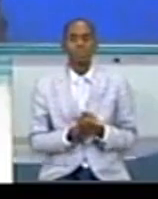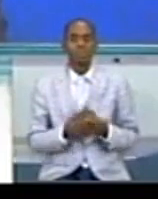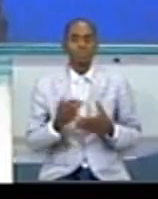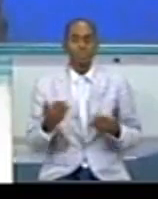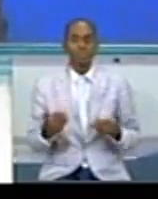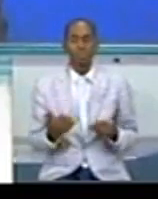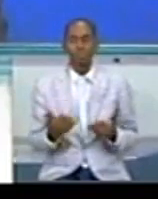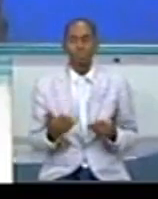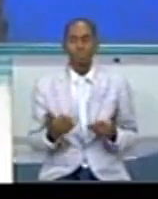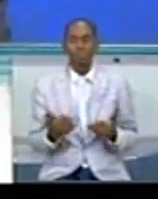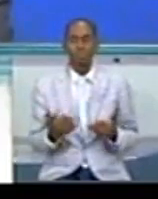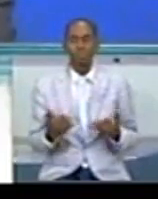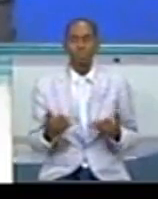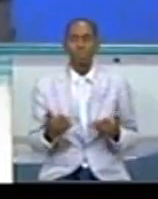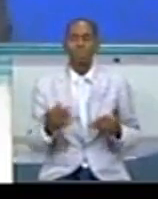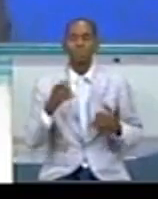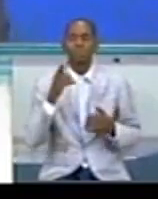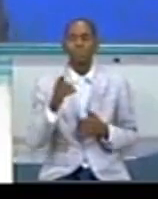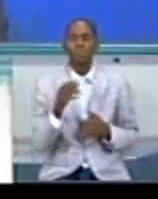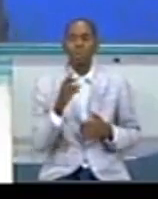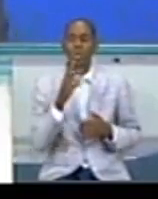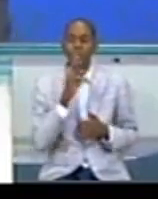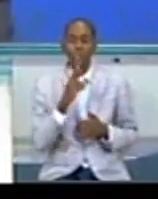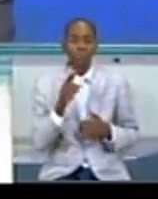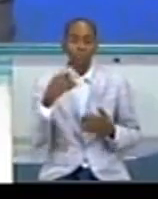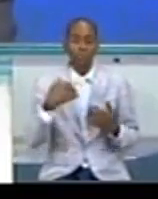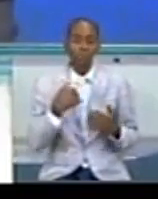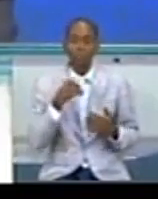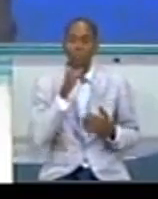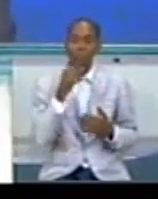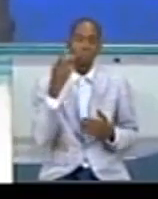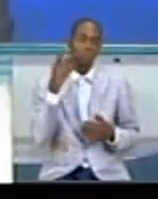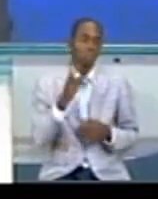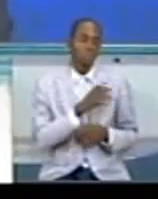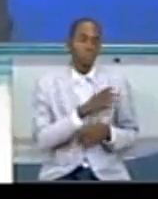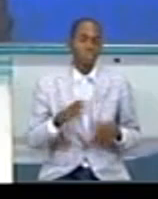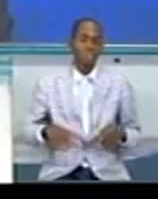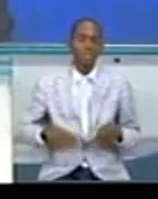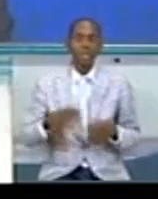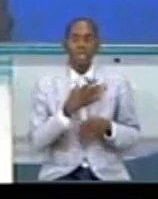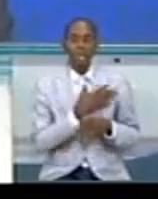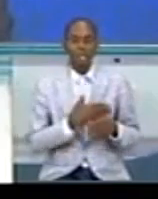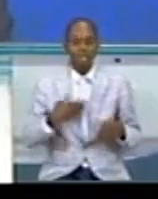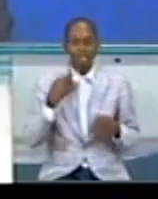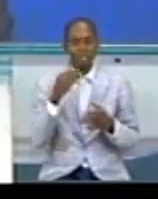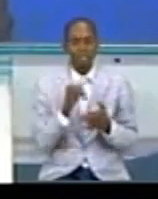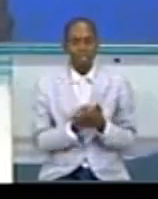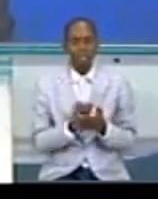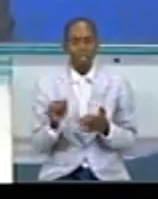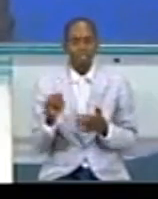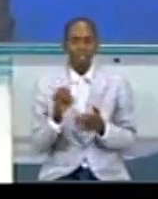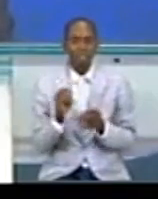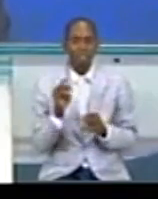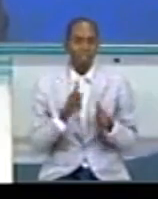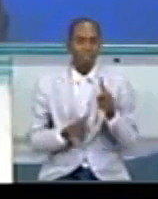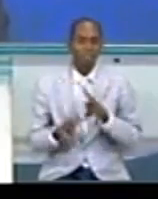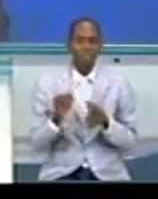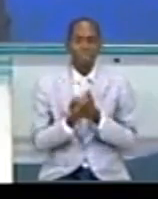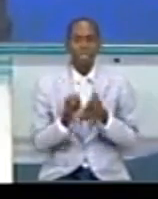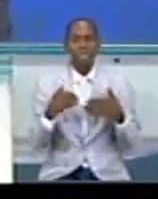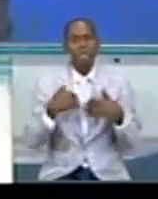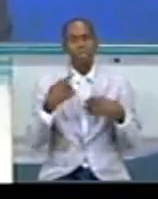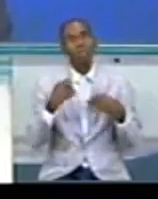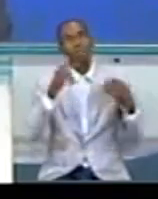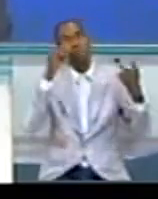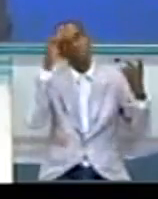earth, and you have not seen him. And he says, the people that have the hope, that they don't just want